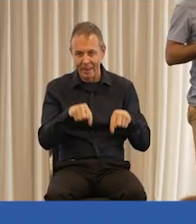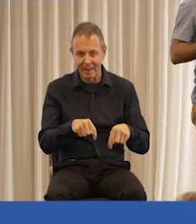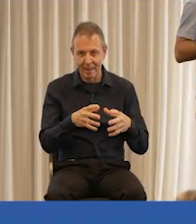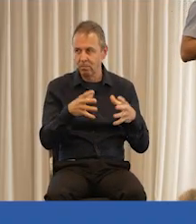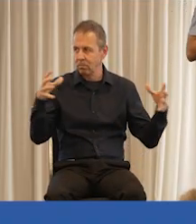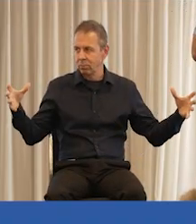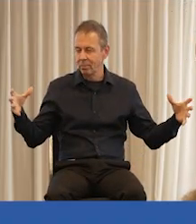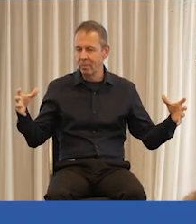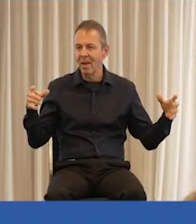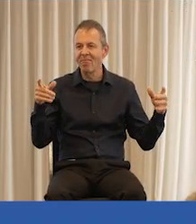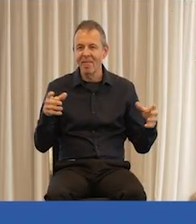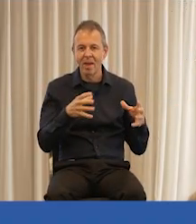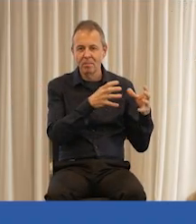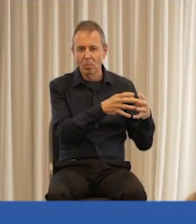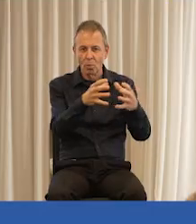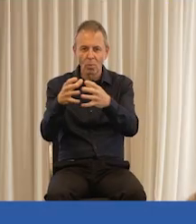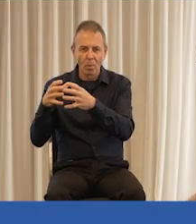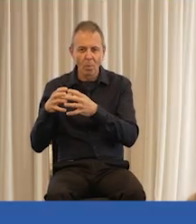into the local Wollongong area. We've